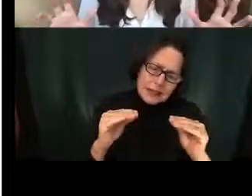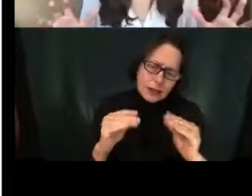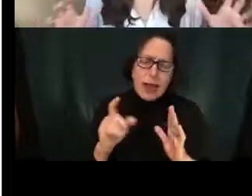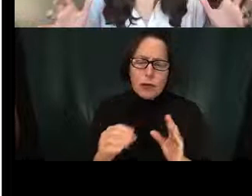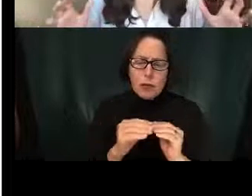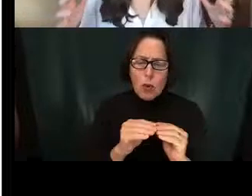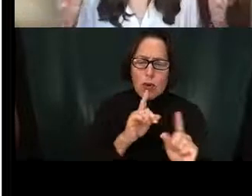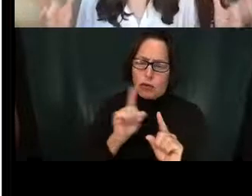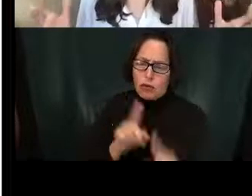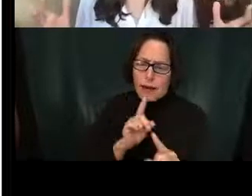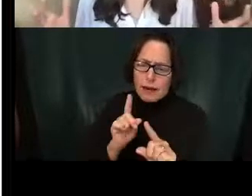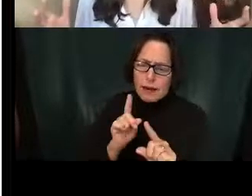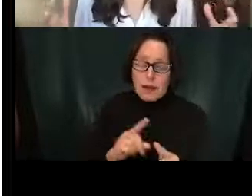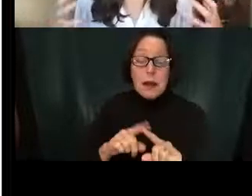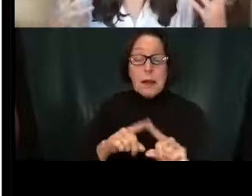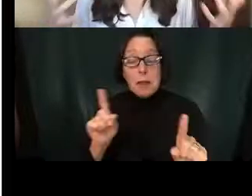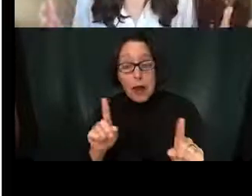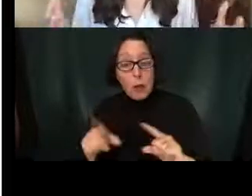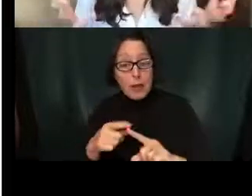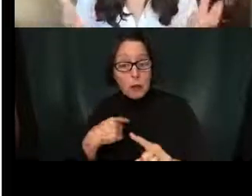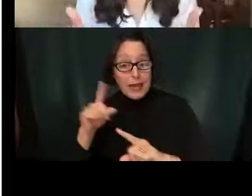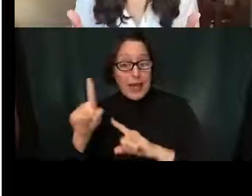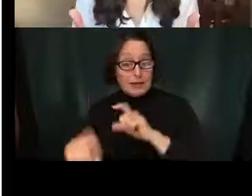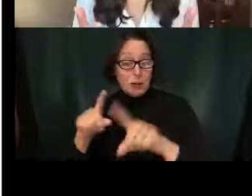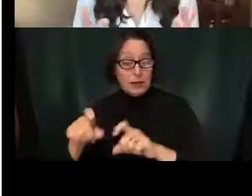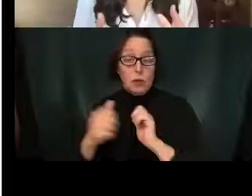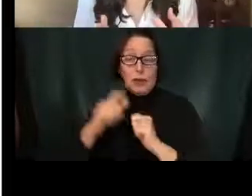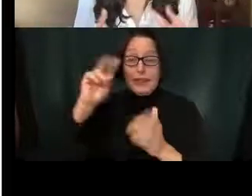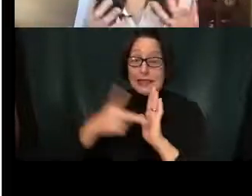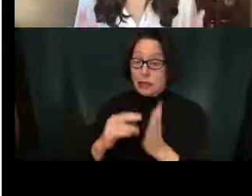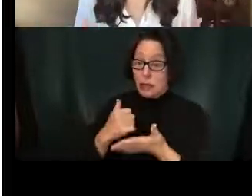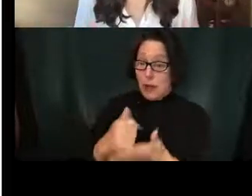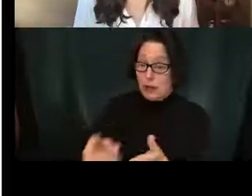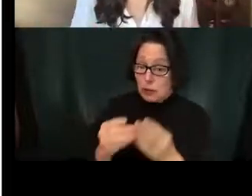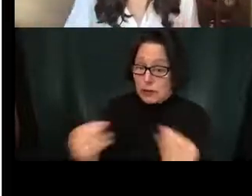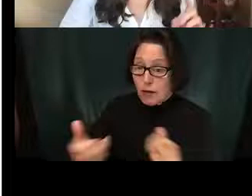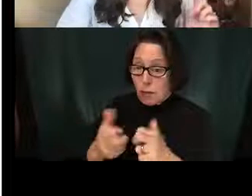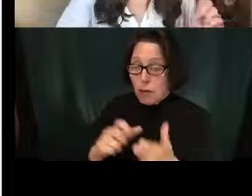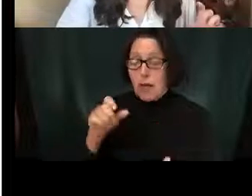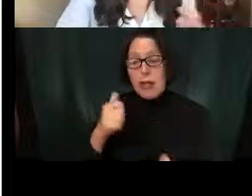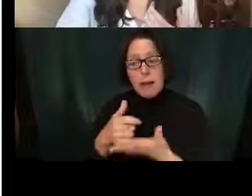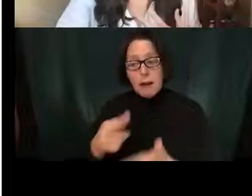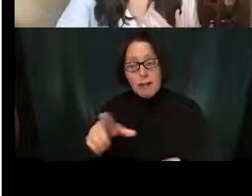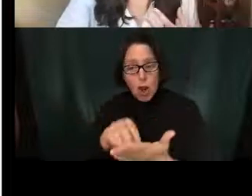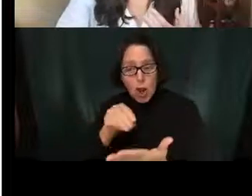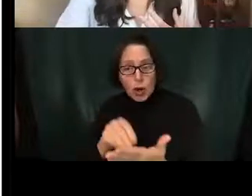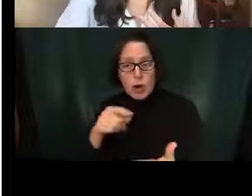When we are asking questions with intention to help someone solve a problem or to learn, we are doing that with the goal of